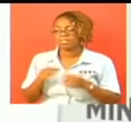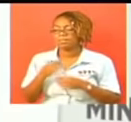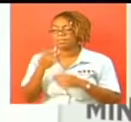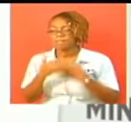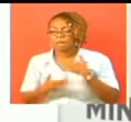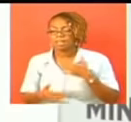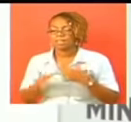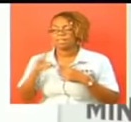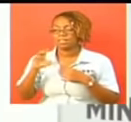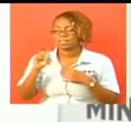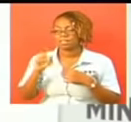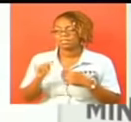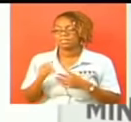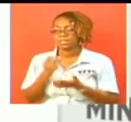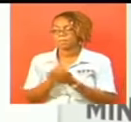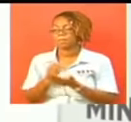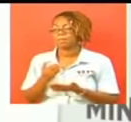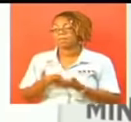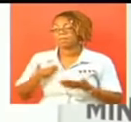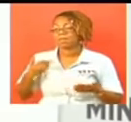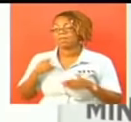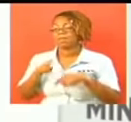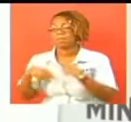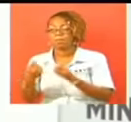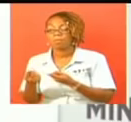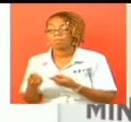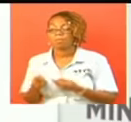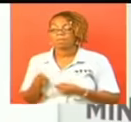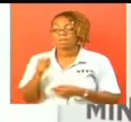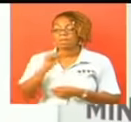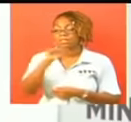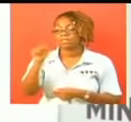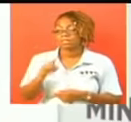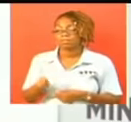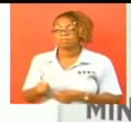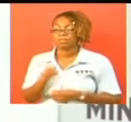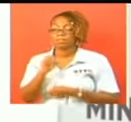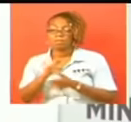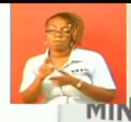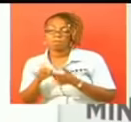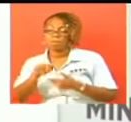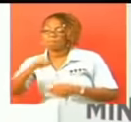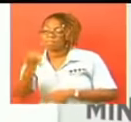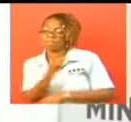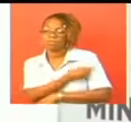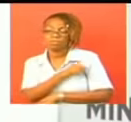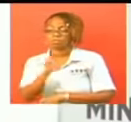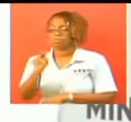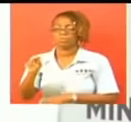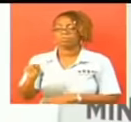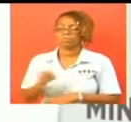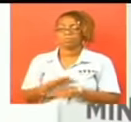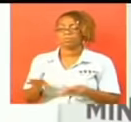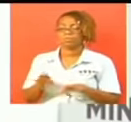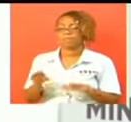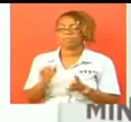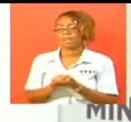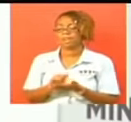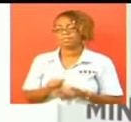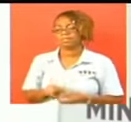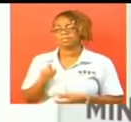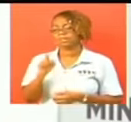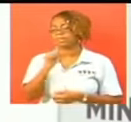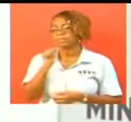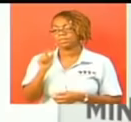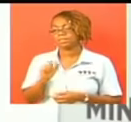And Al, could I just add one thing, that just to clarify one more time? With respect to we're not adding on